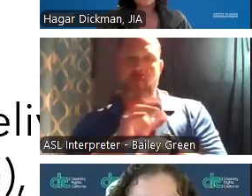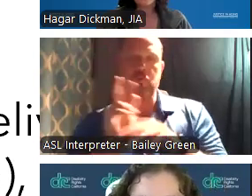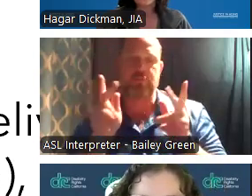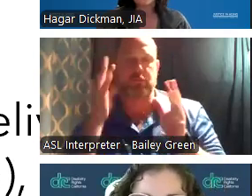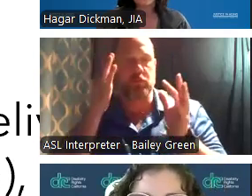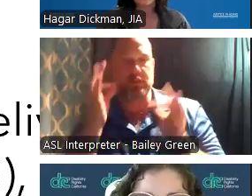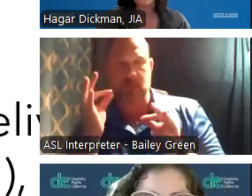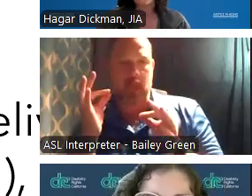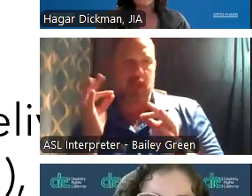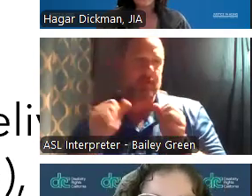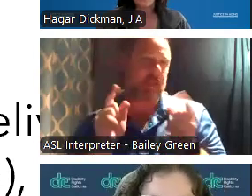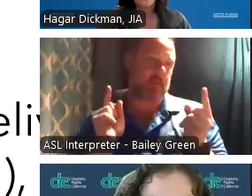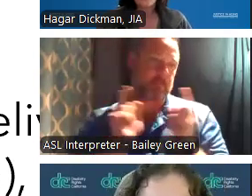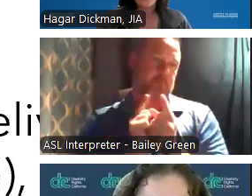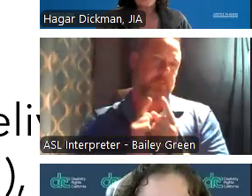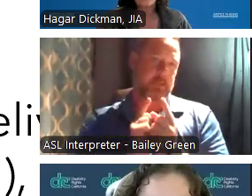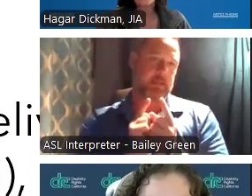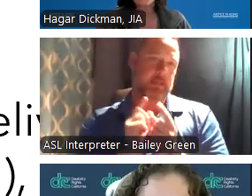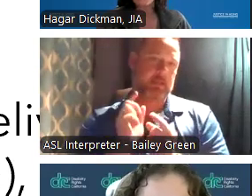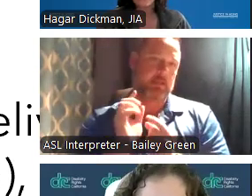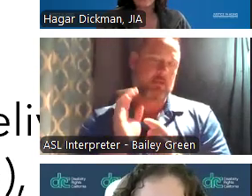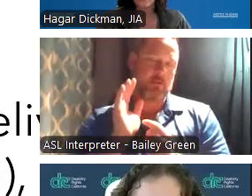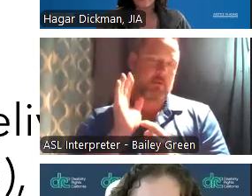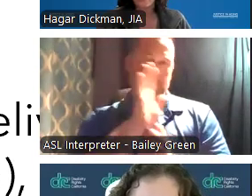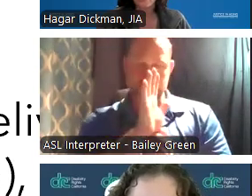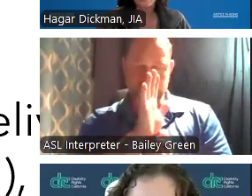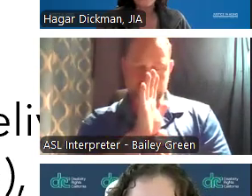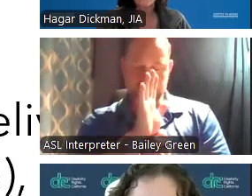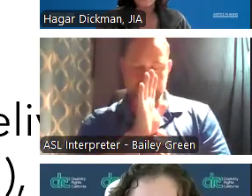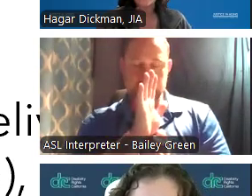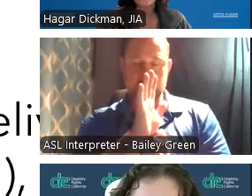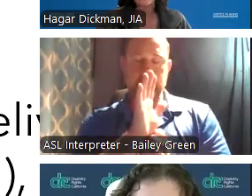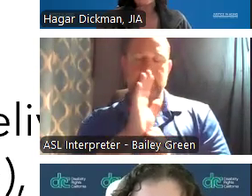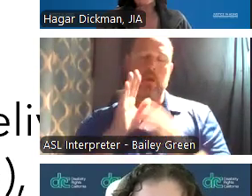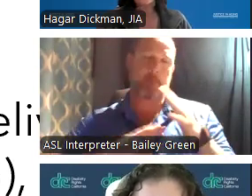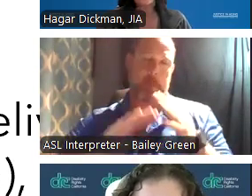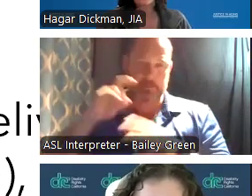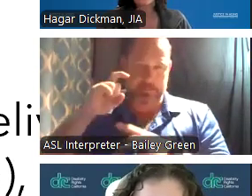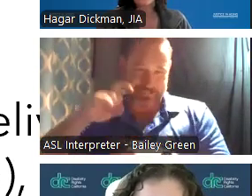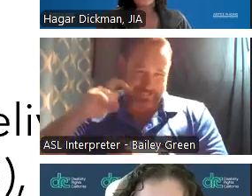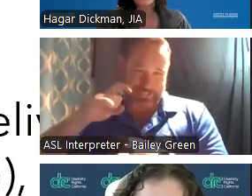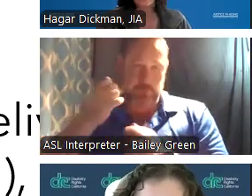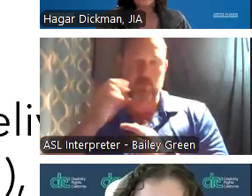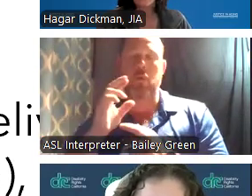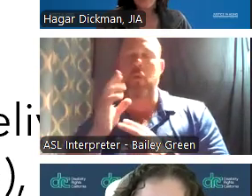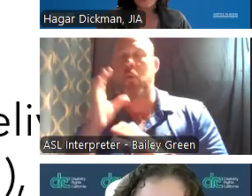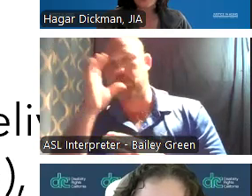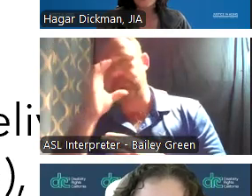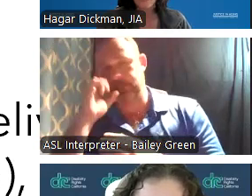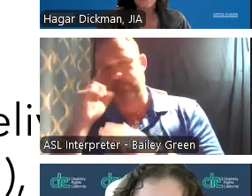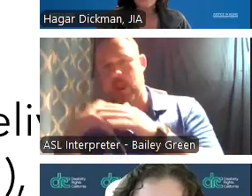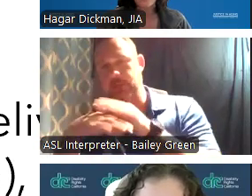decide whether they can meet they will be able to meet their basic needs, or whether they will seek access